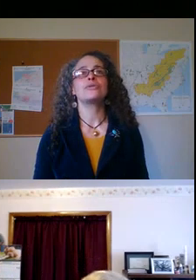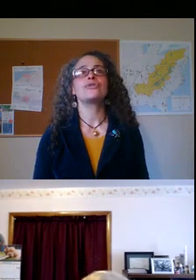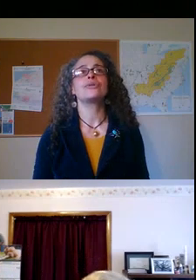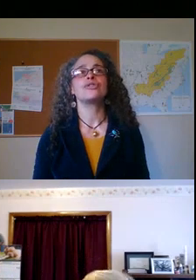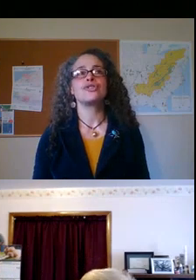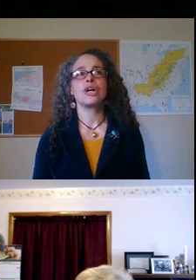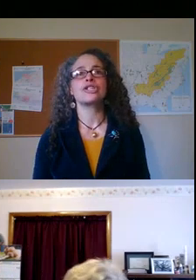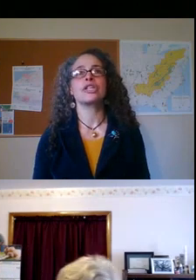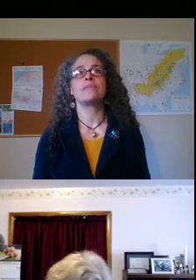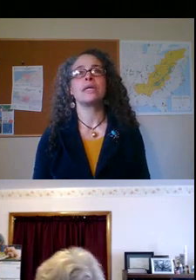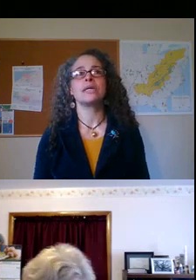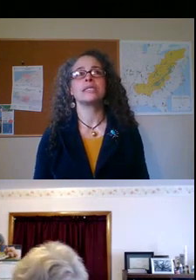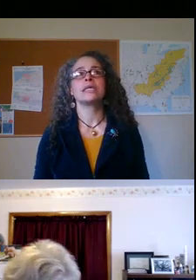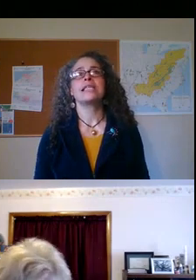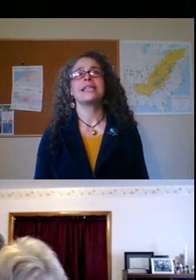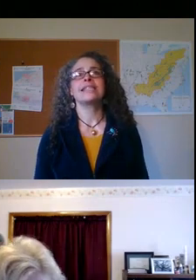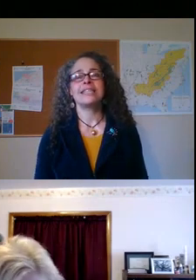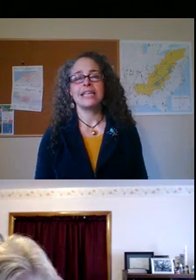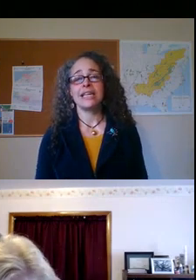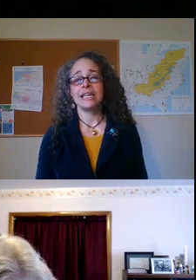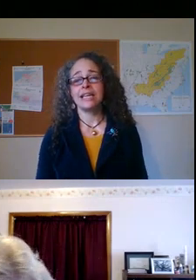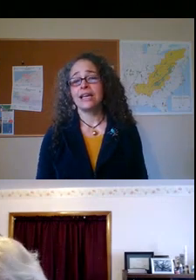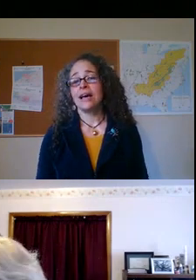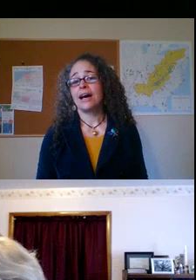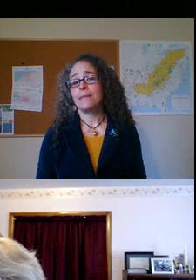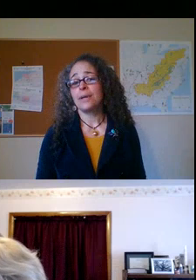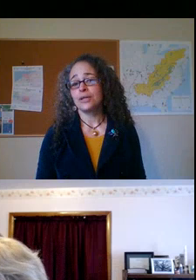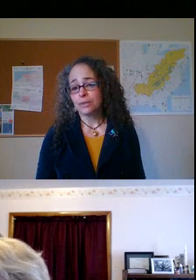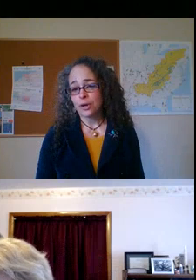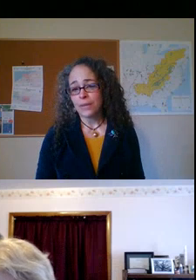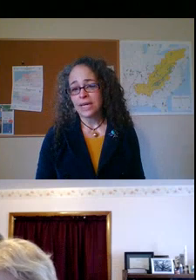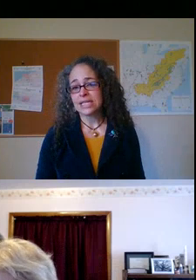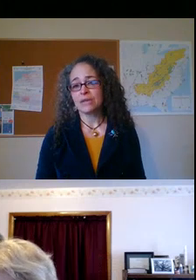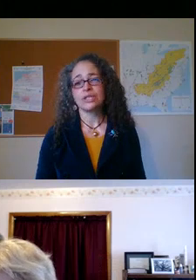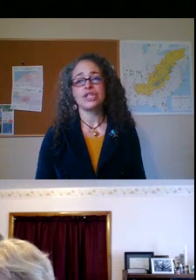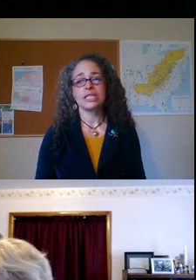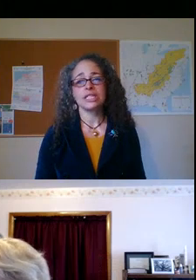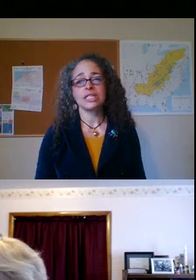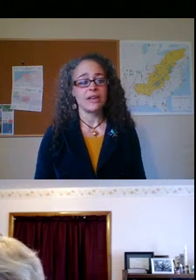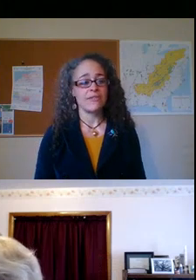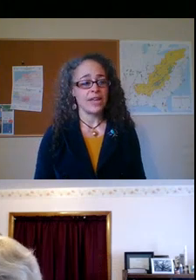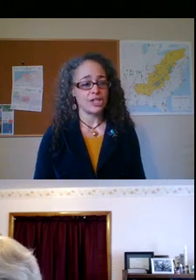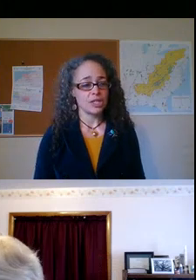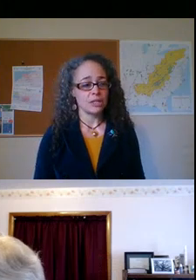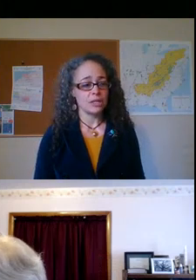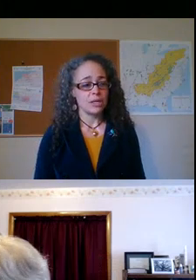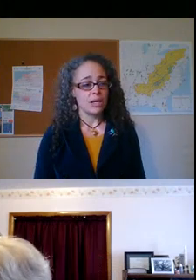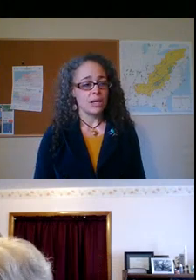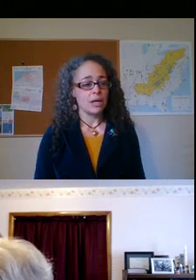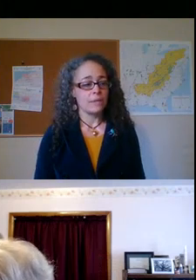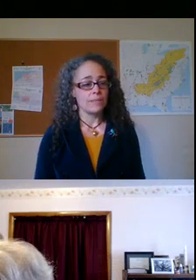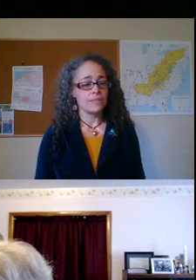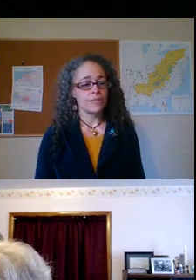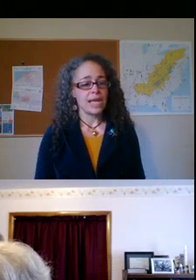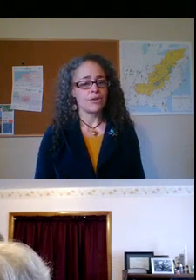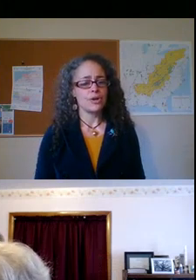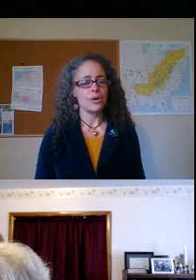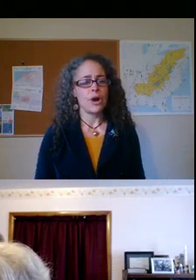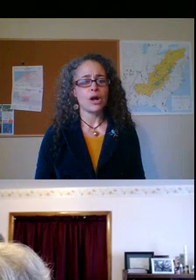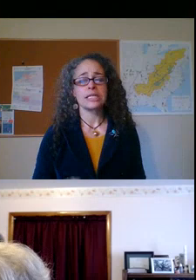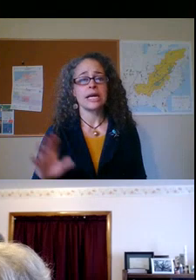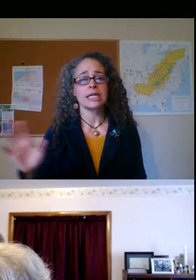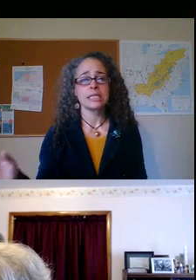As opposed to construction, because they didn't need building permits and it was just renovation.